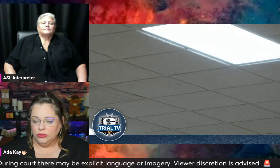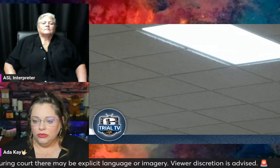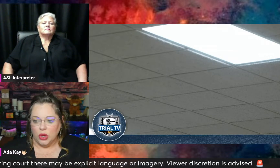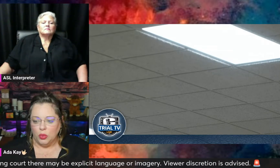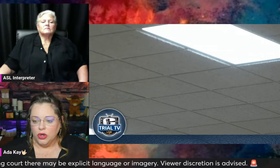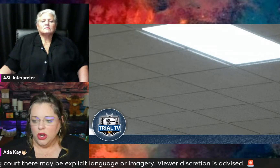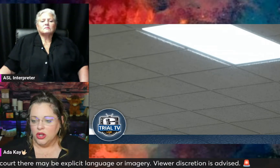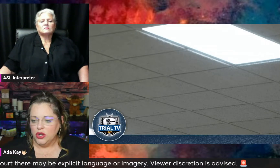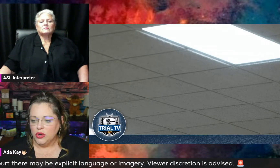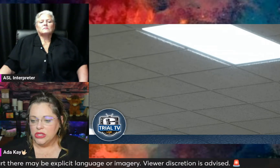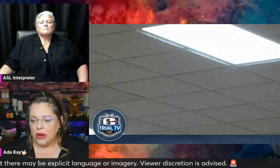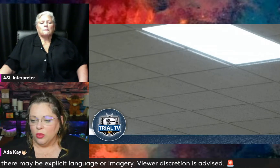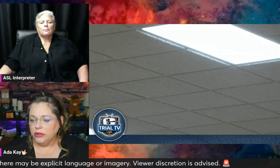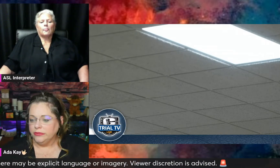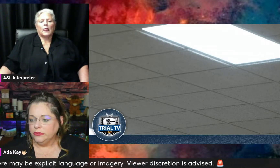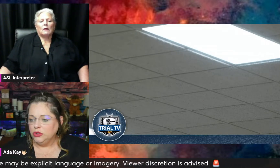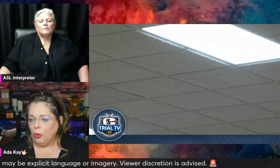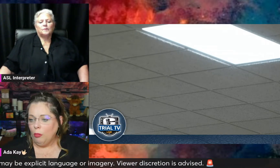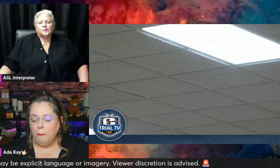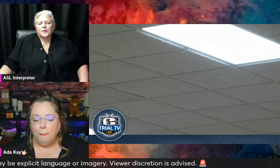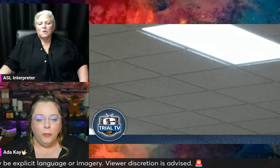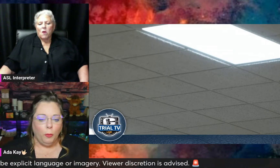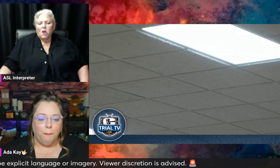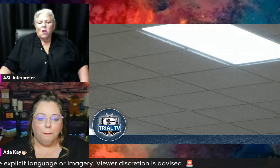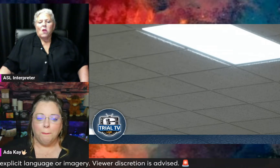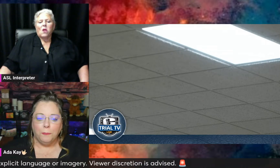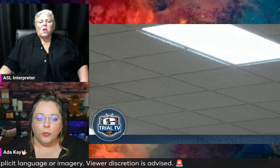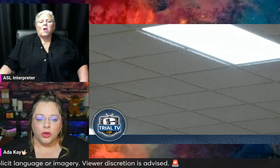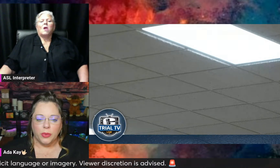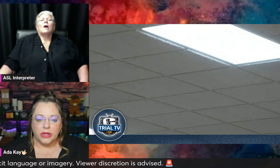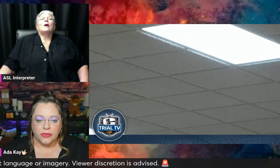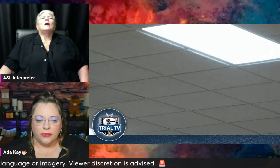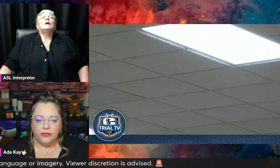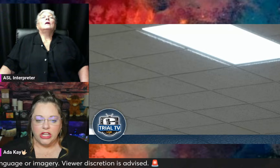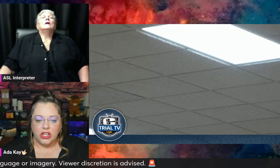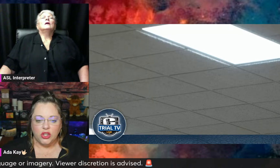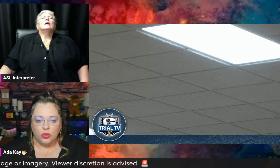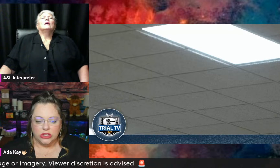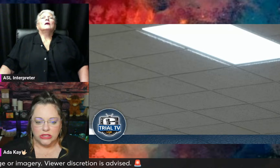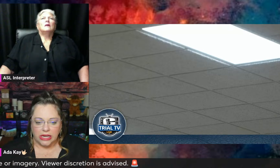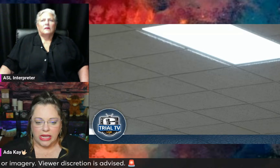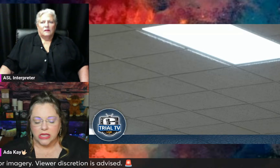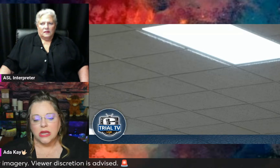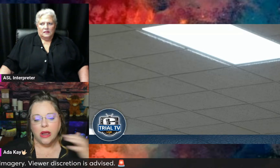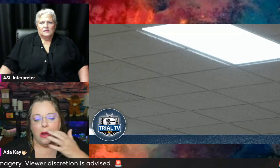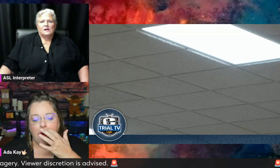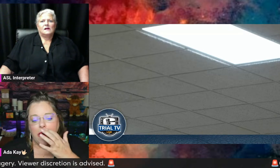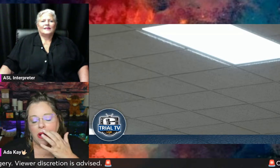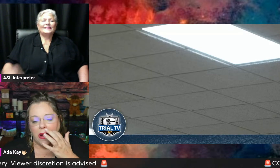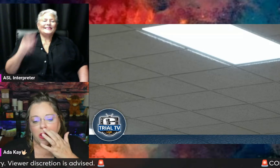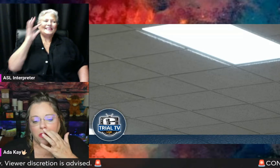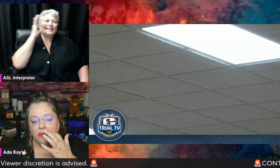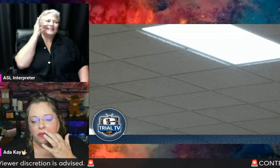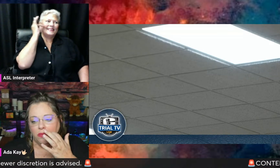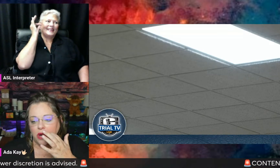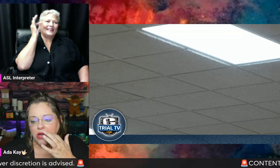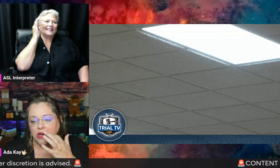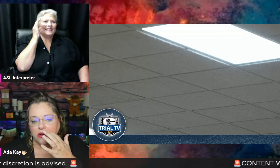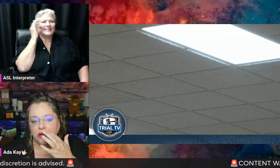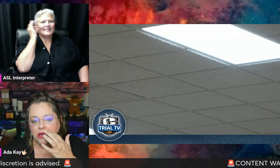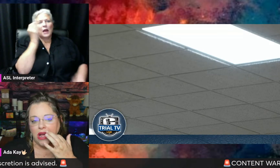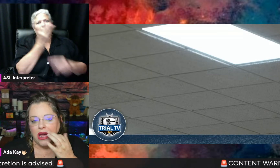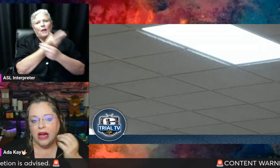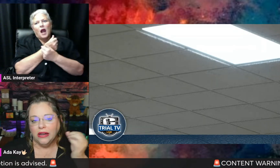I know. No, we're not going to use that one. Nope. Nope. We're going to pick some funny, cute ones, I guess.